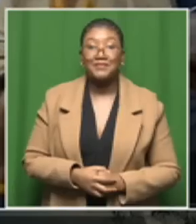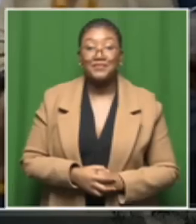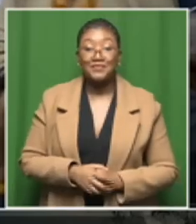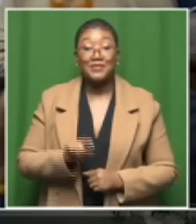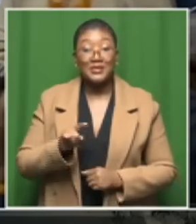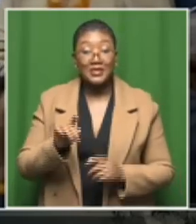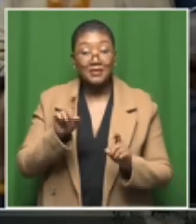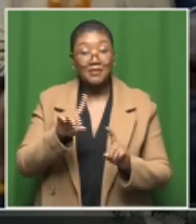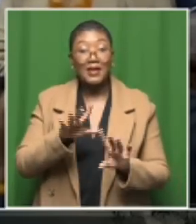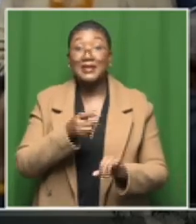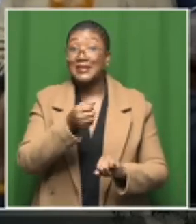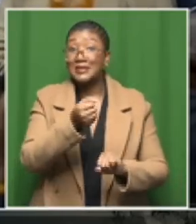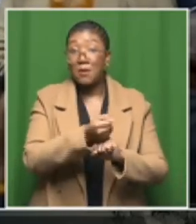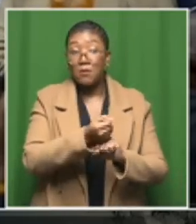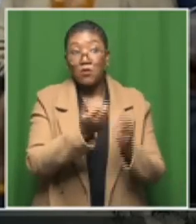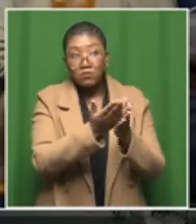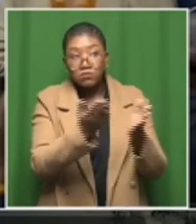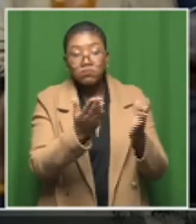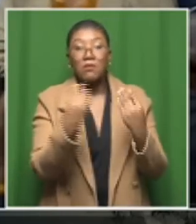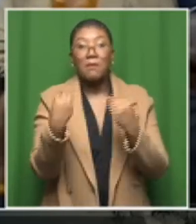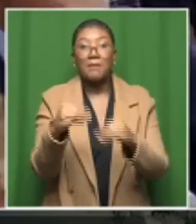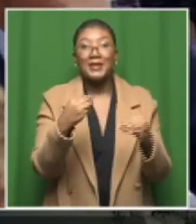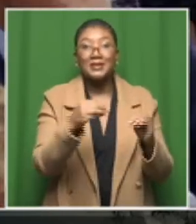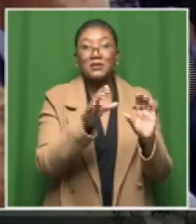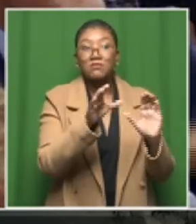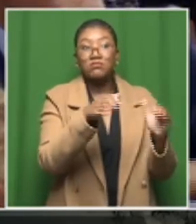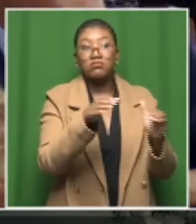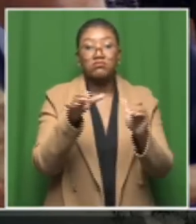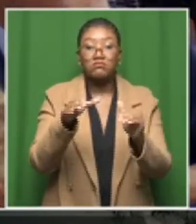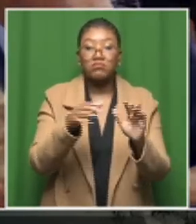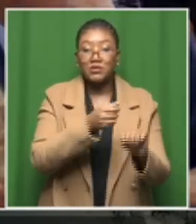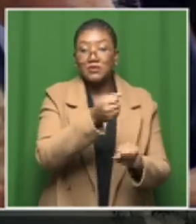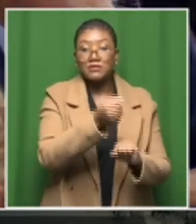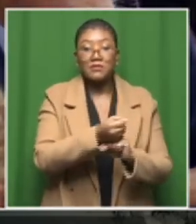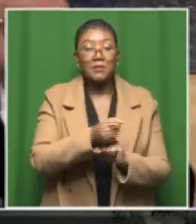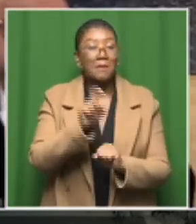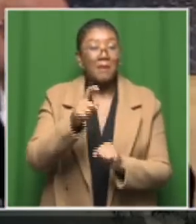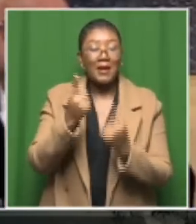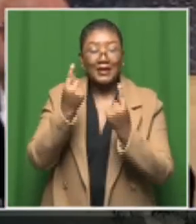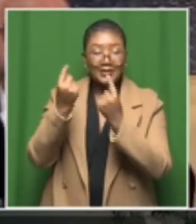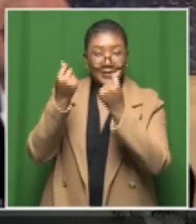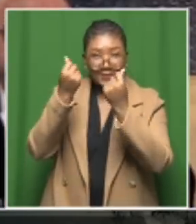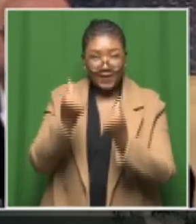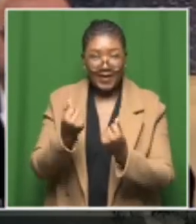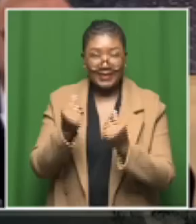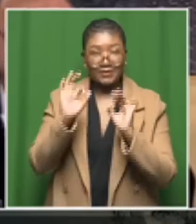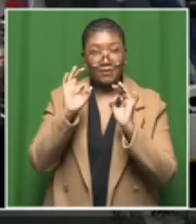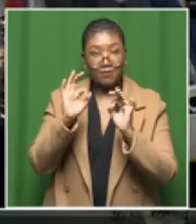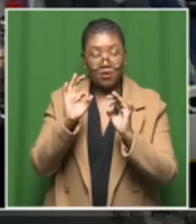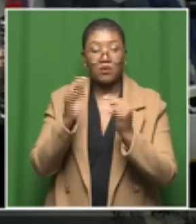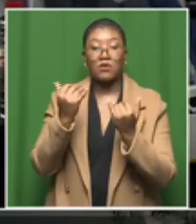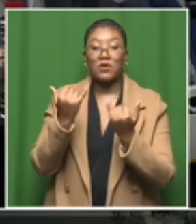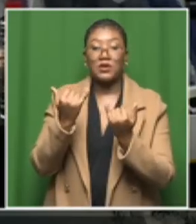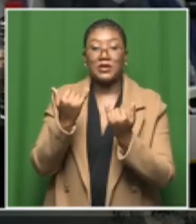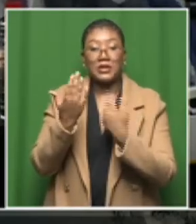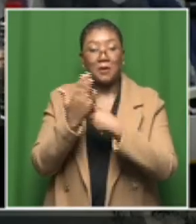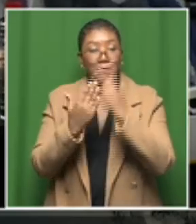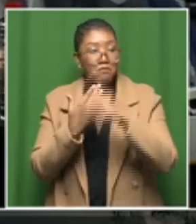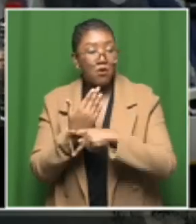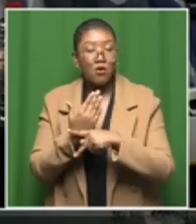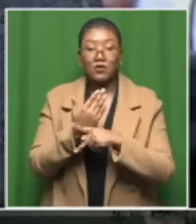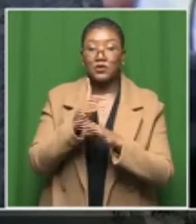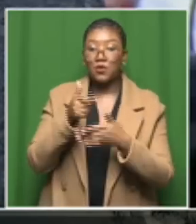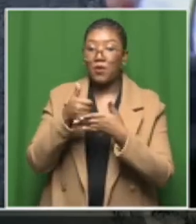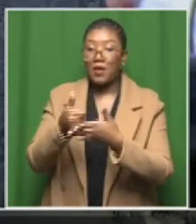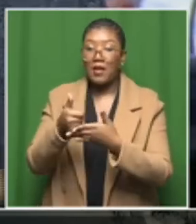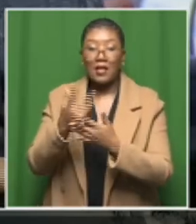give support through businesses, we need to have a much more aggressive industrial financing program to support SMEs, to support industrial